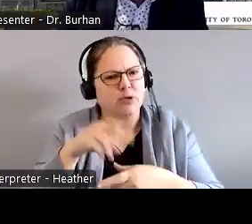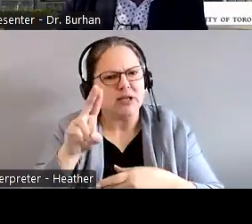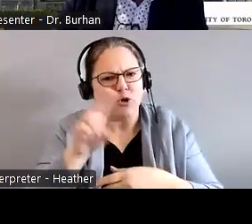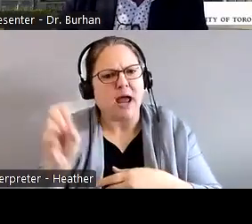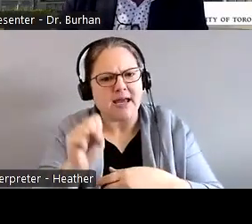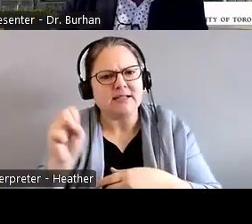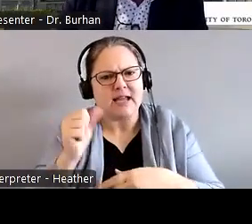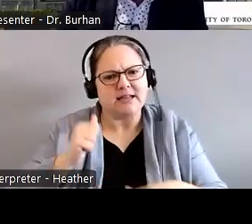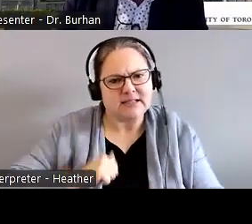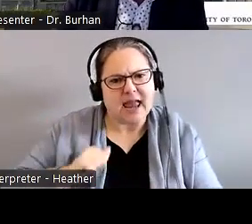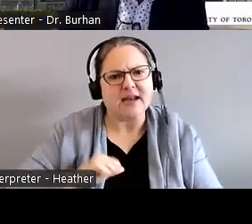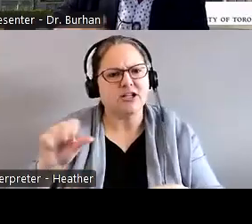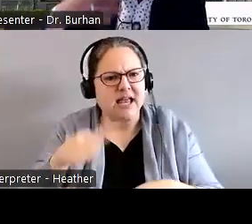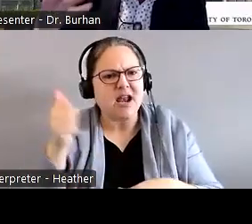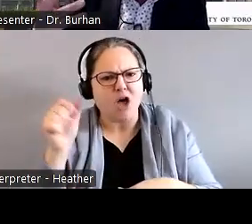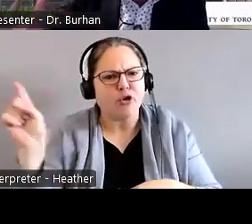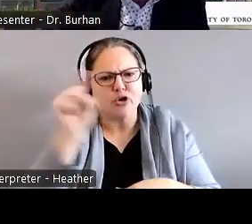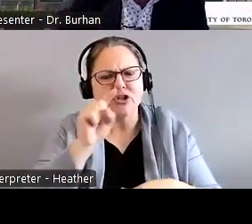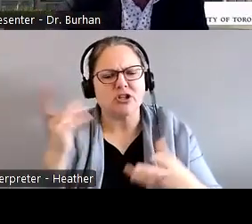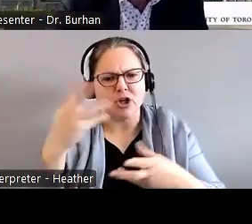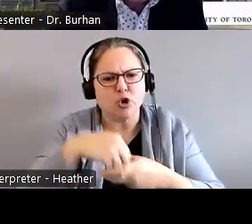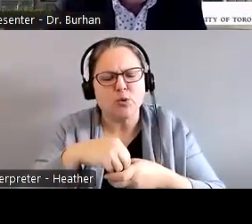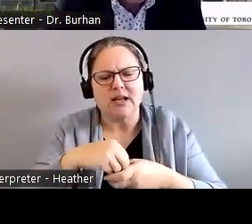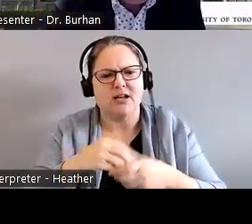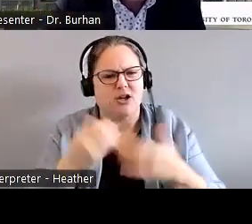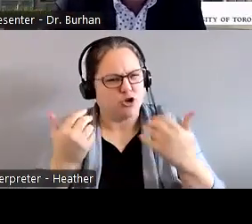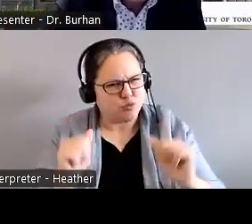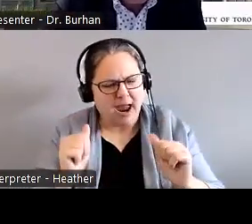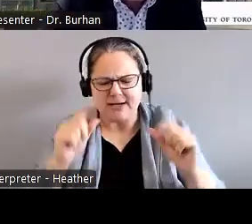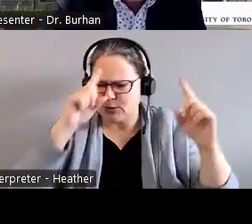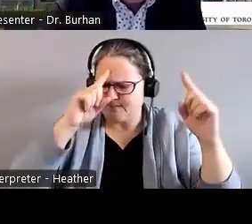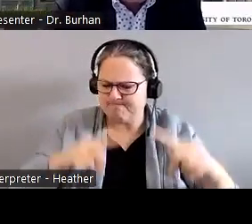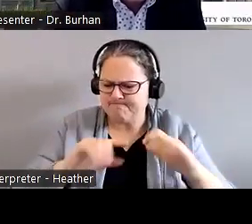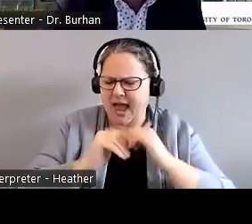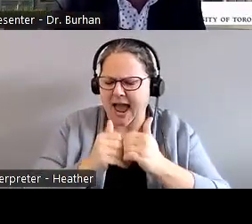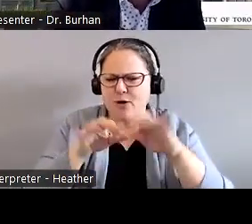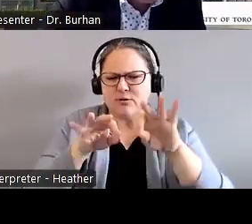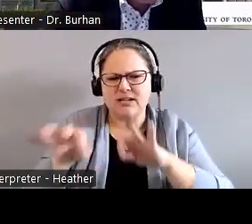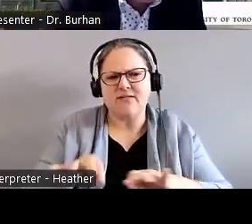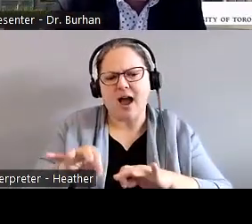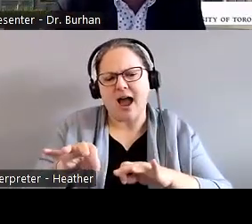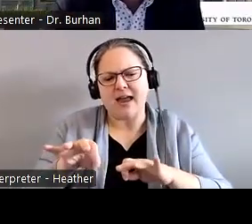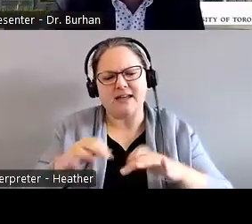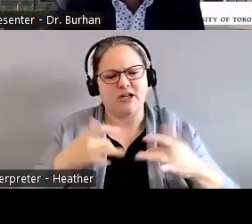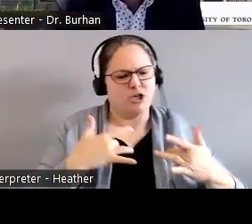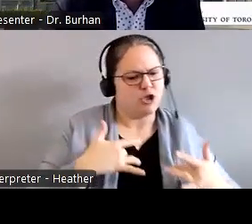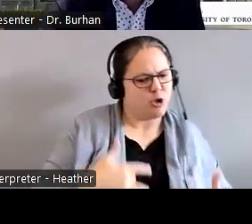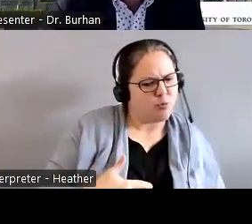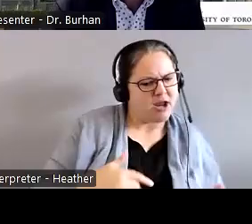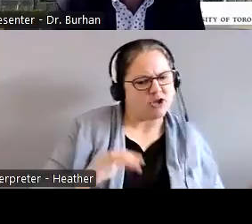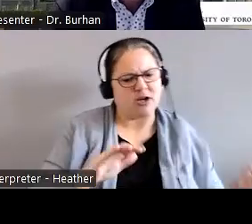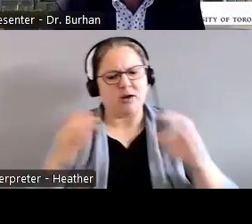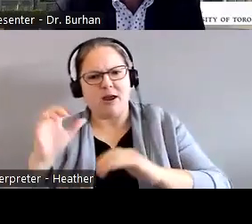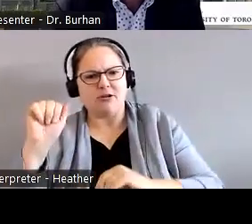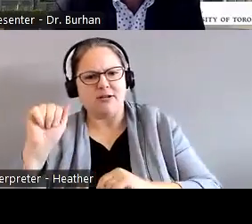and Canada and other jurisdictions, to try to reach consensus on how to define apathy versus depression and cognitive disorders, and what